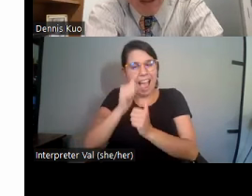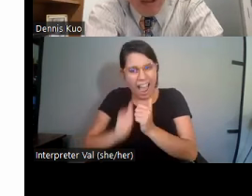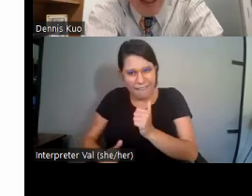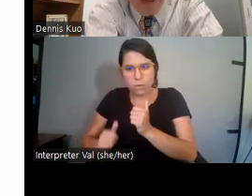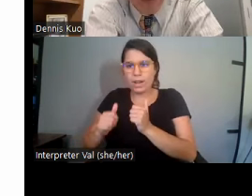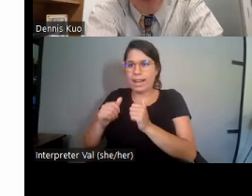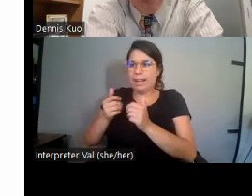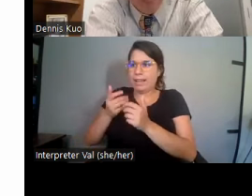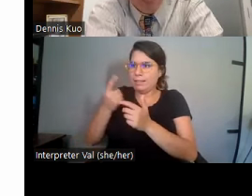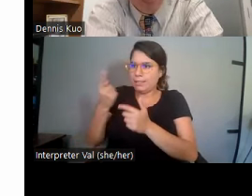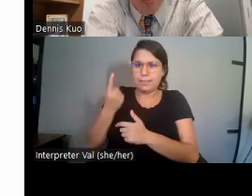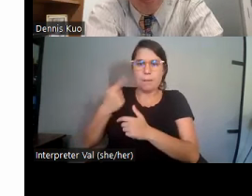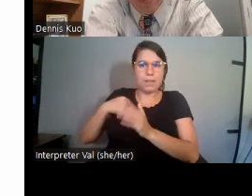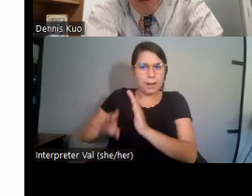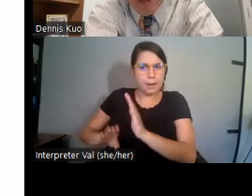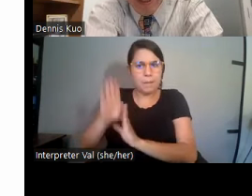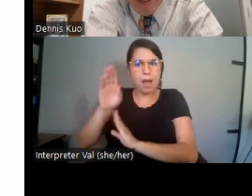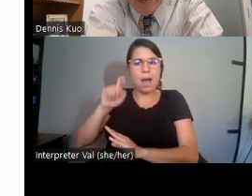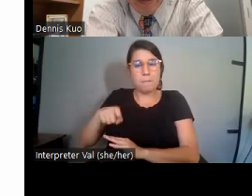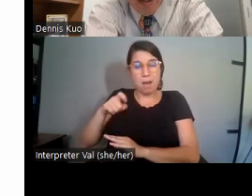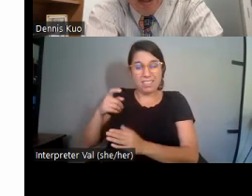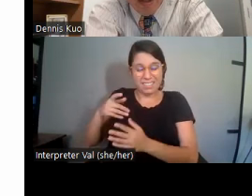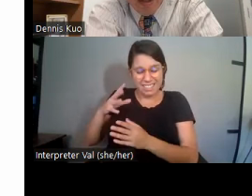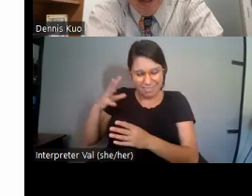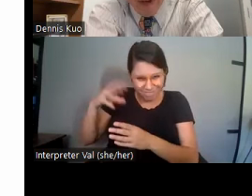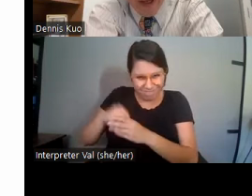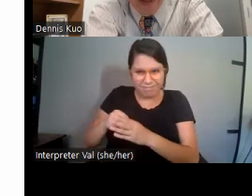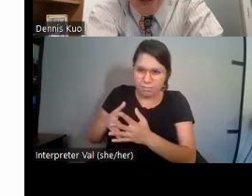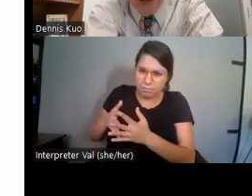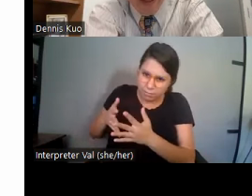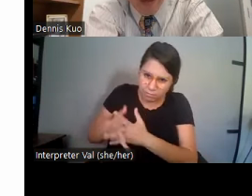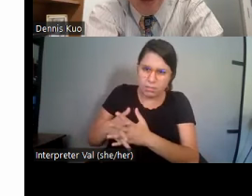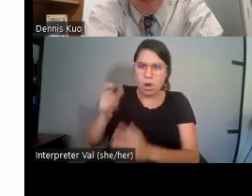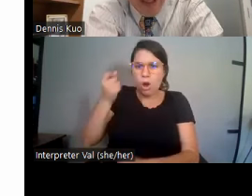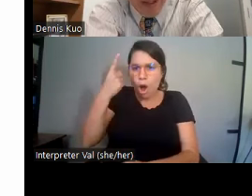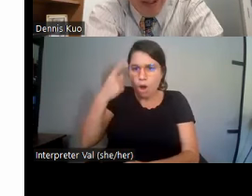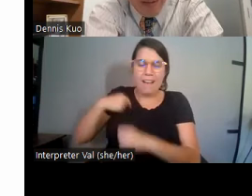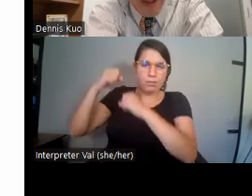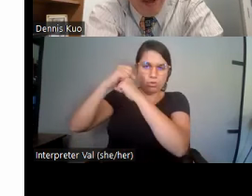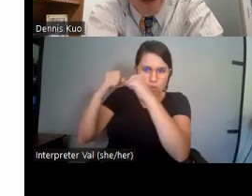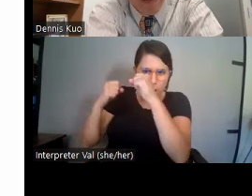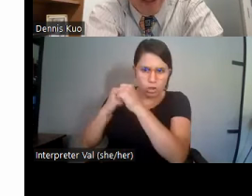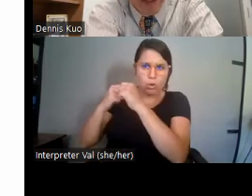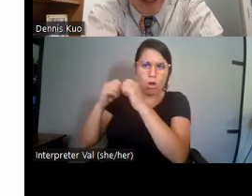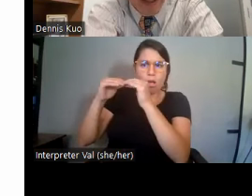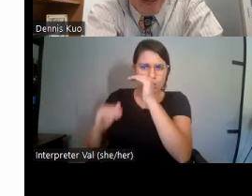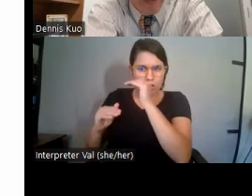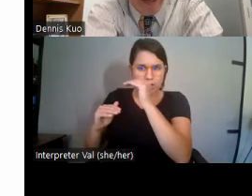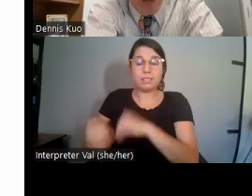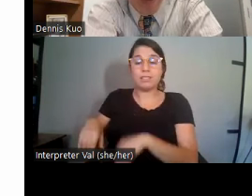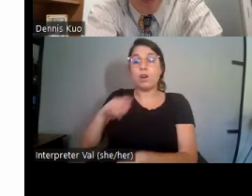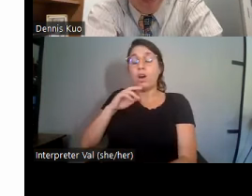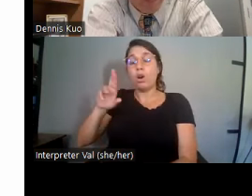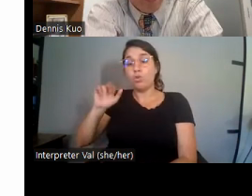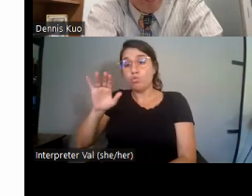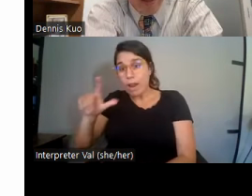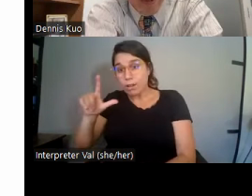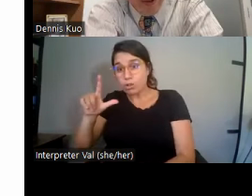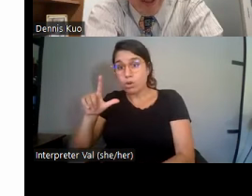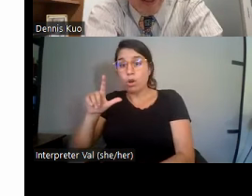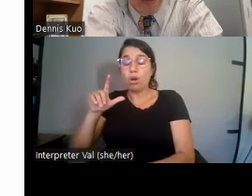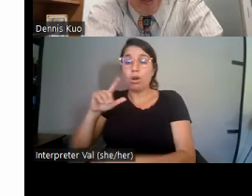the understanding that there are structural determinants of health, including racism and poverty, that intertwine with